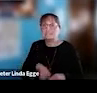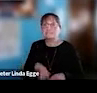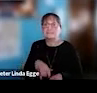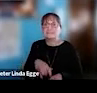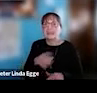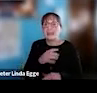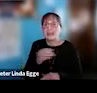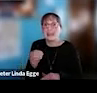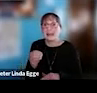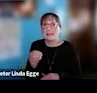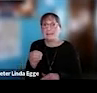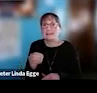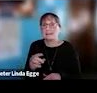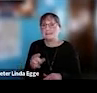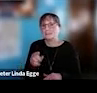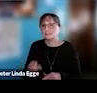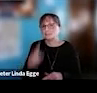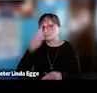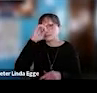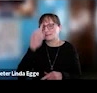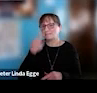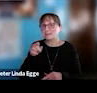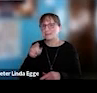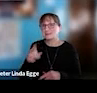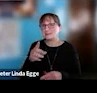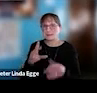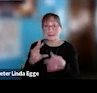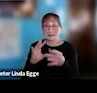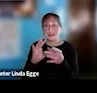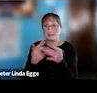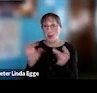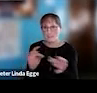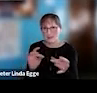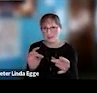think she thinks that that's where you were going in your comment, but